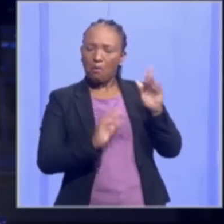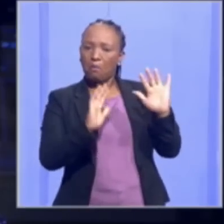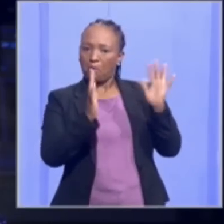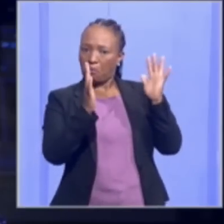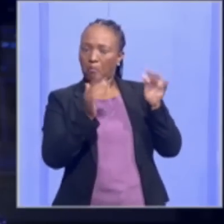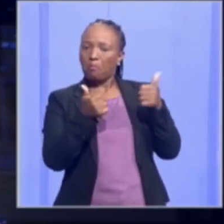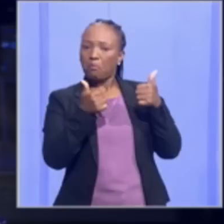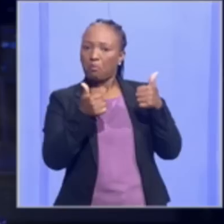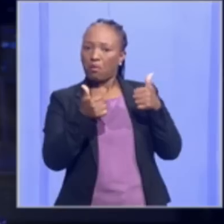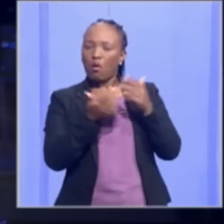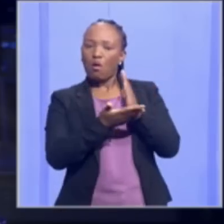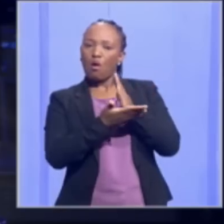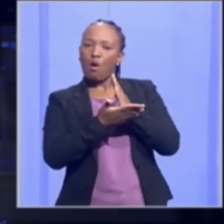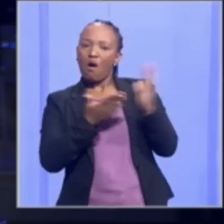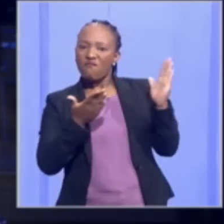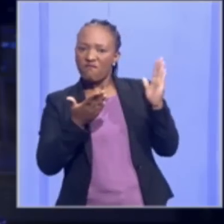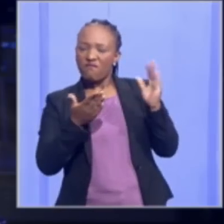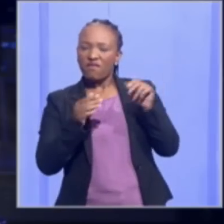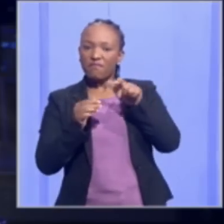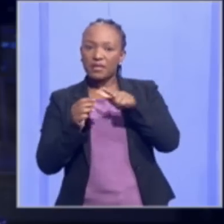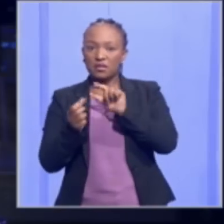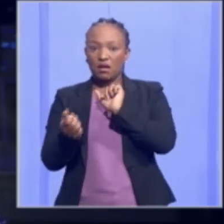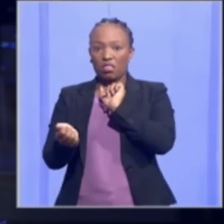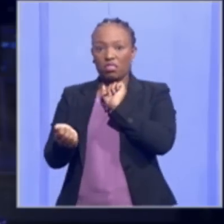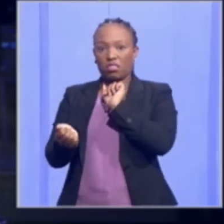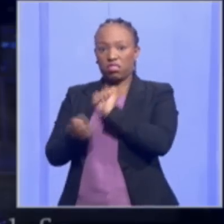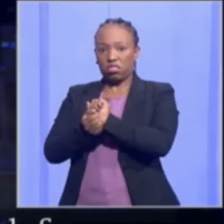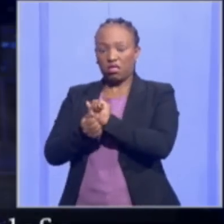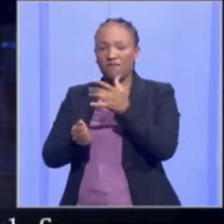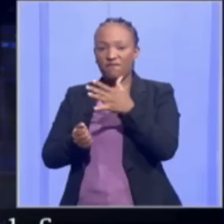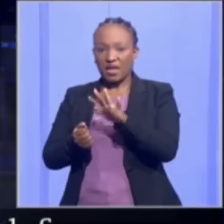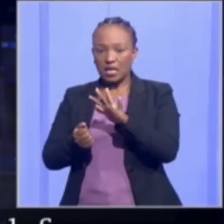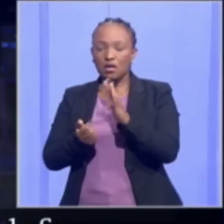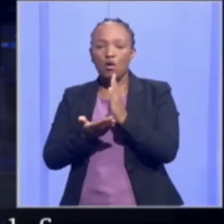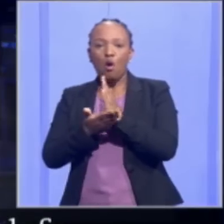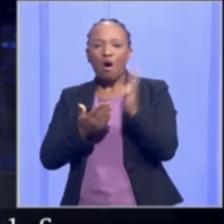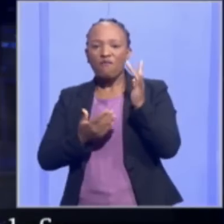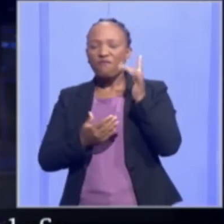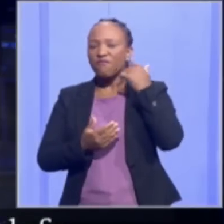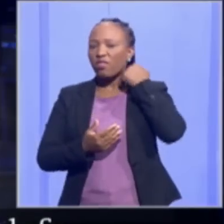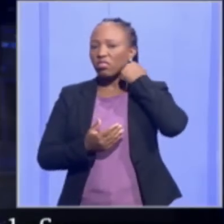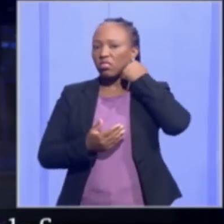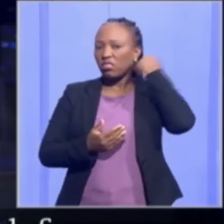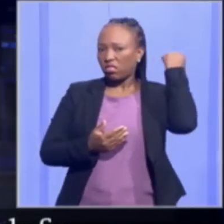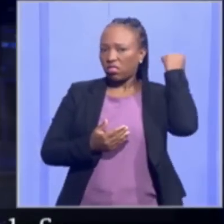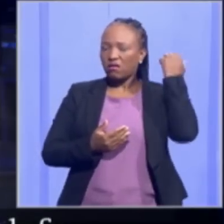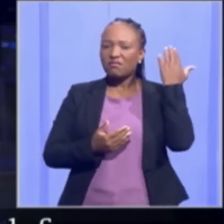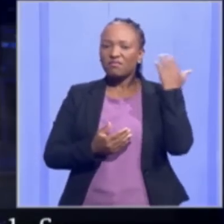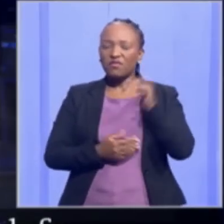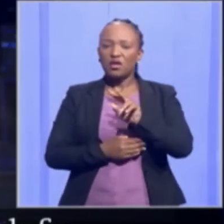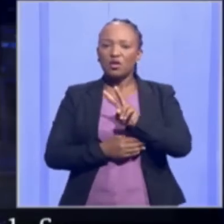ho fedisa kahlolo ya lefu ka mora ho tjhaella monwana molao wa motheo ka selemo sa